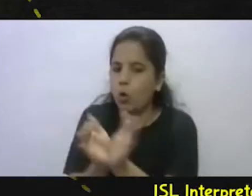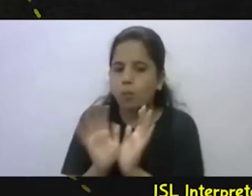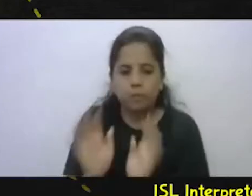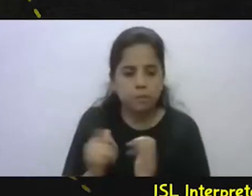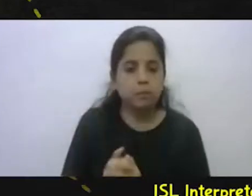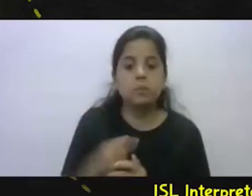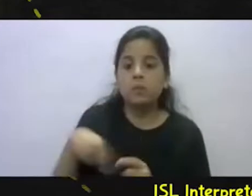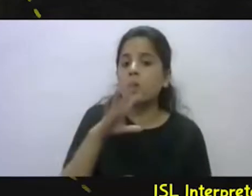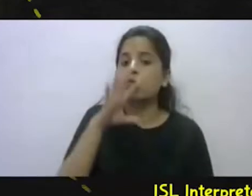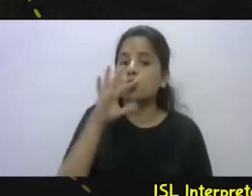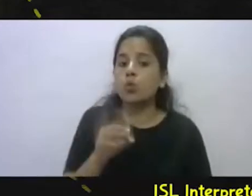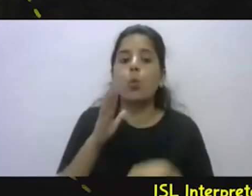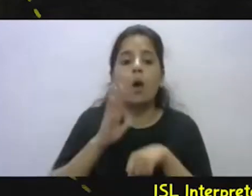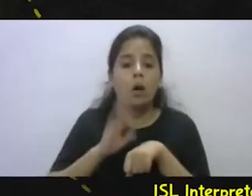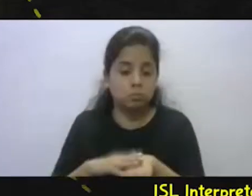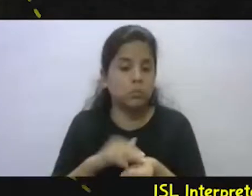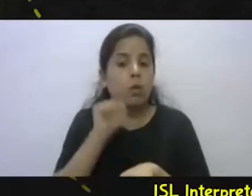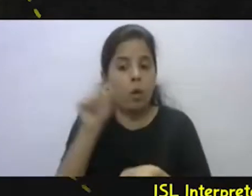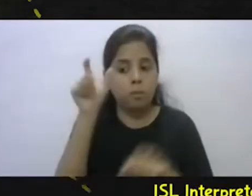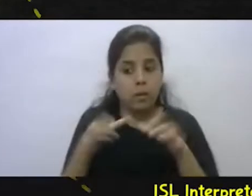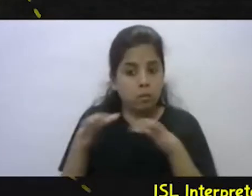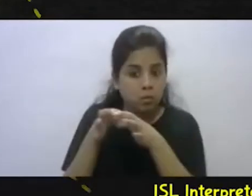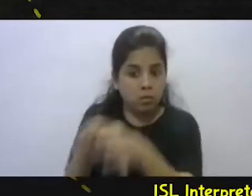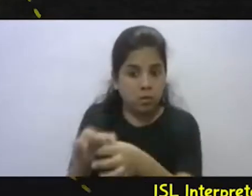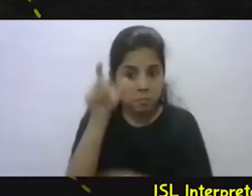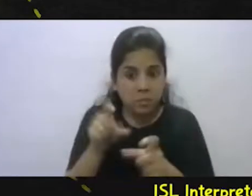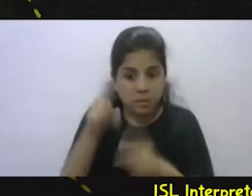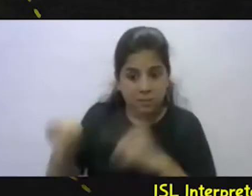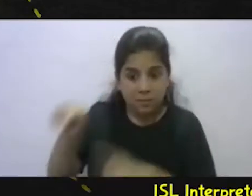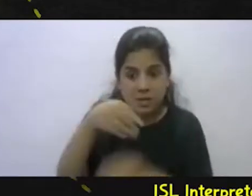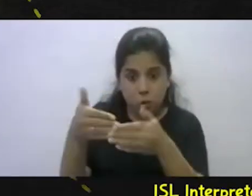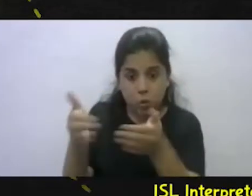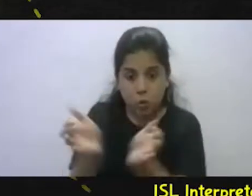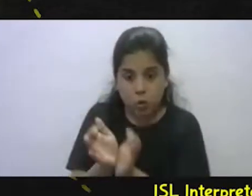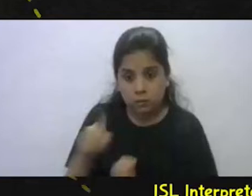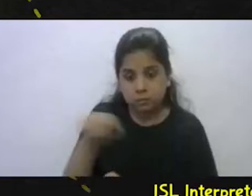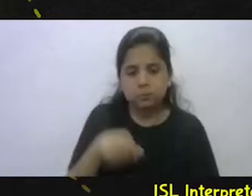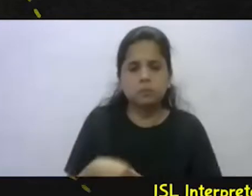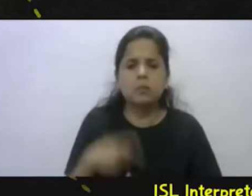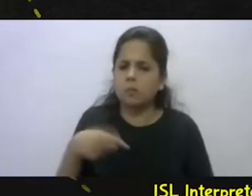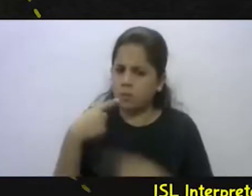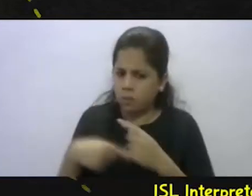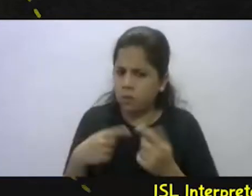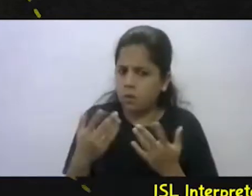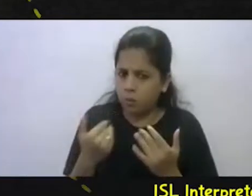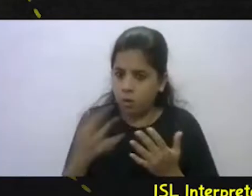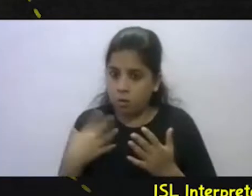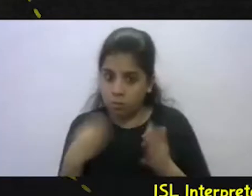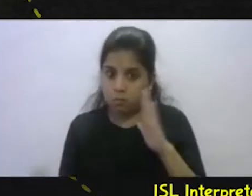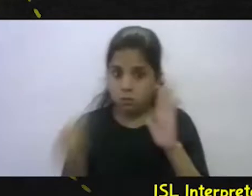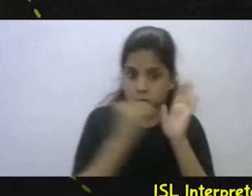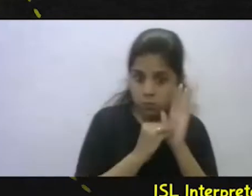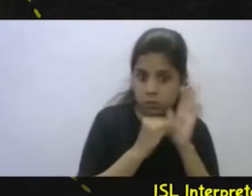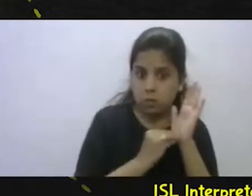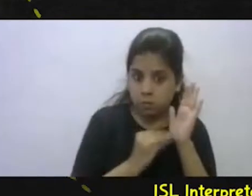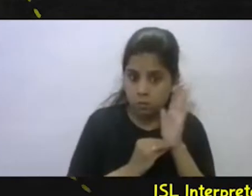the realities experience of marginalized communities is not something that can perhaps be captured in the